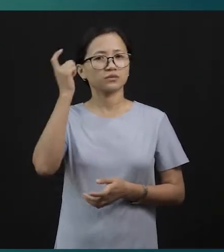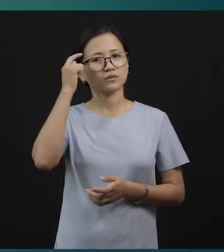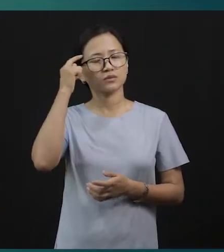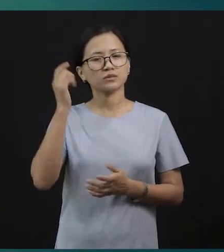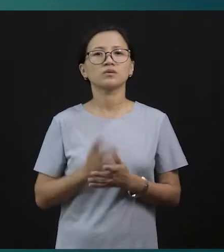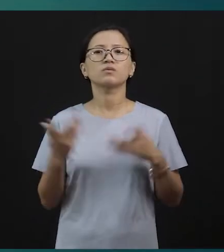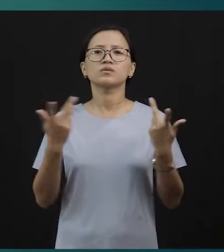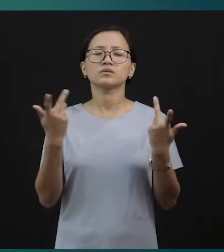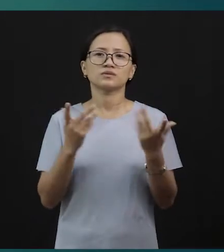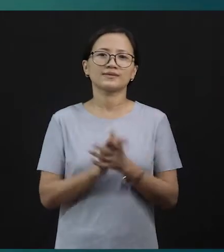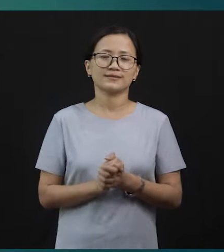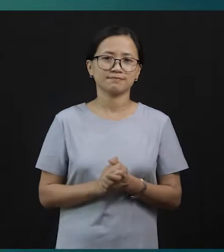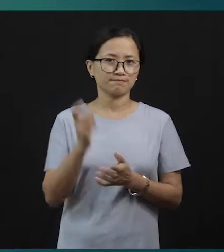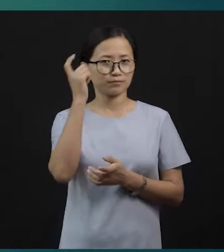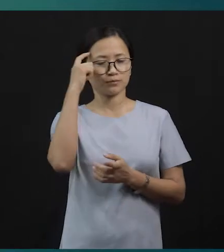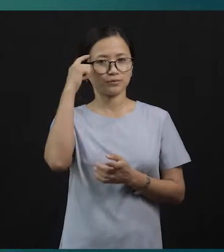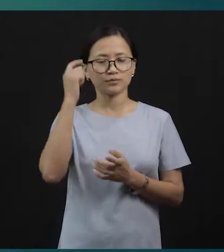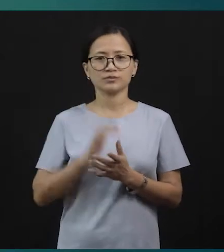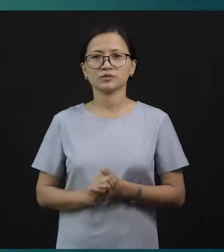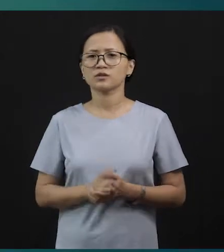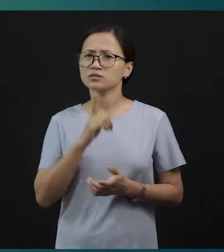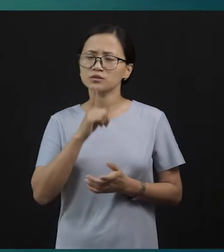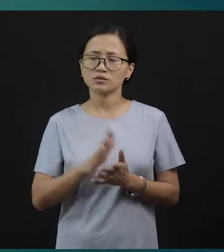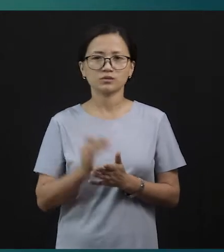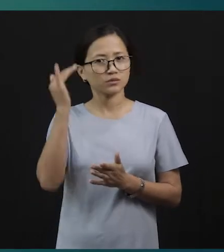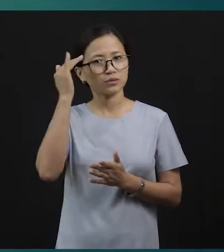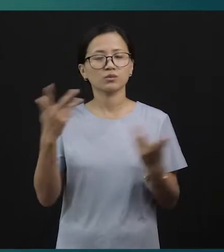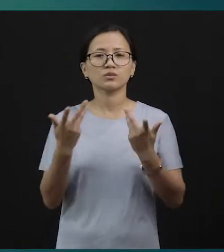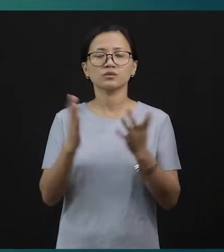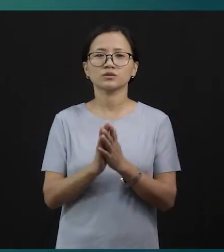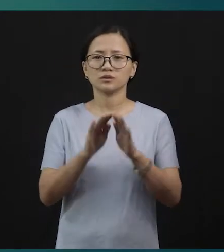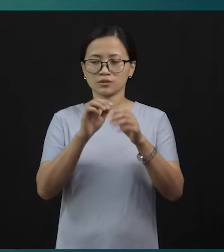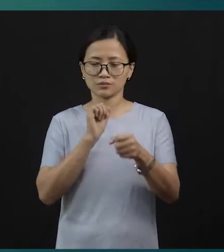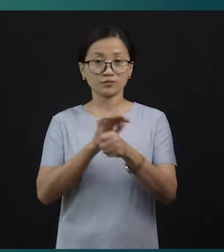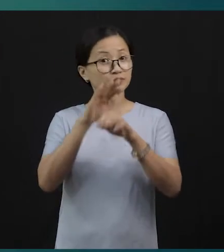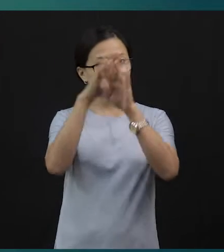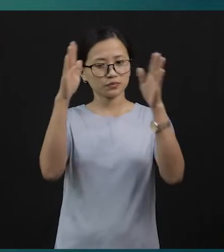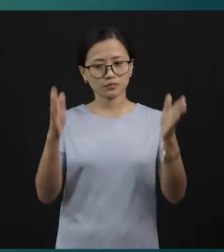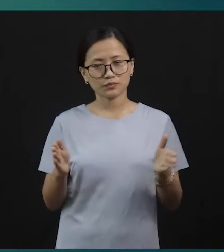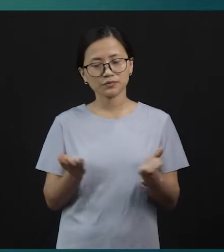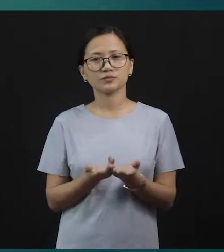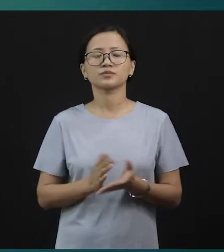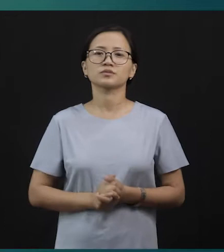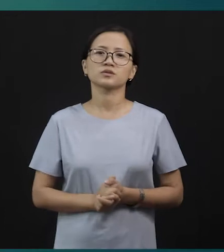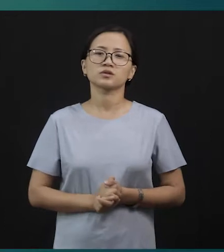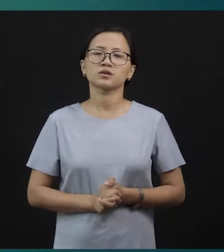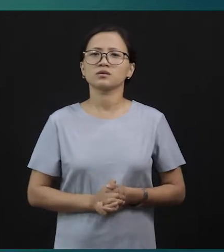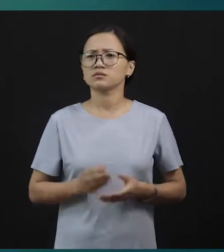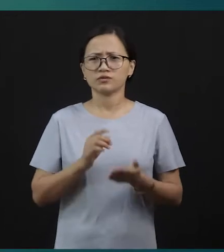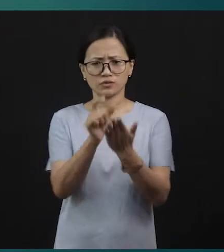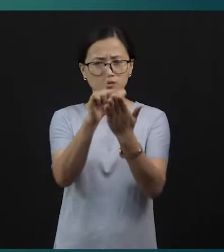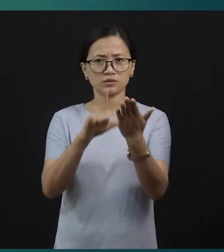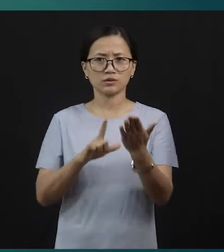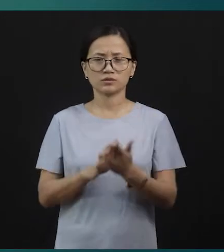of what a post box is. You're in class 4. I'm sure you know about post boxes, right? When you want to send a letter, you cannot just go and give it